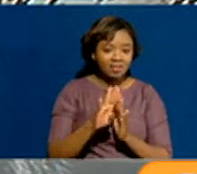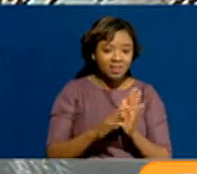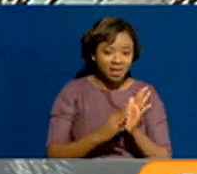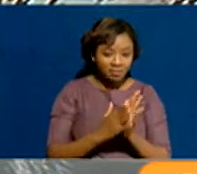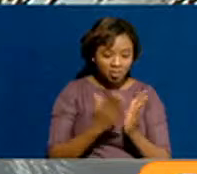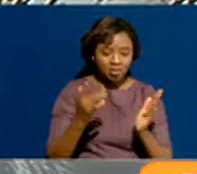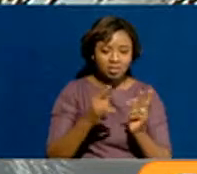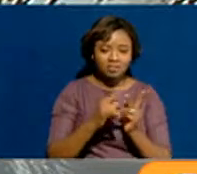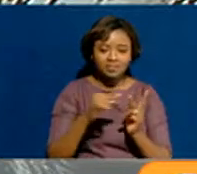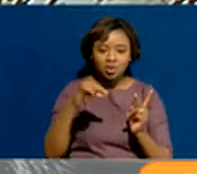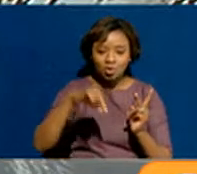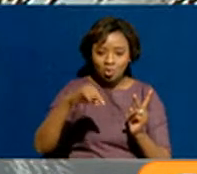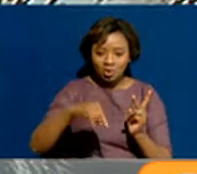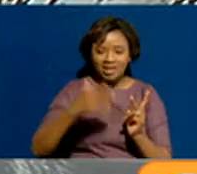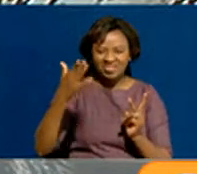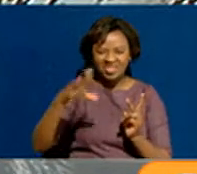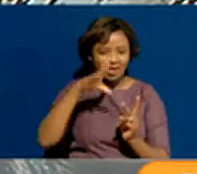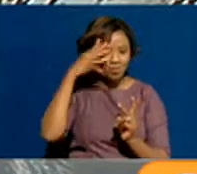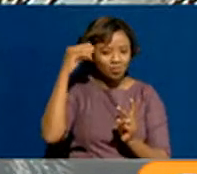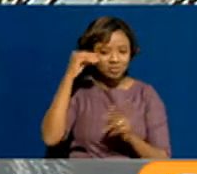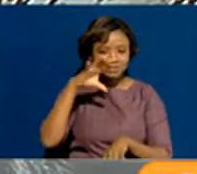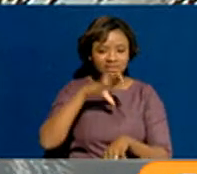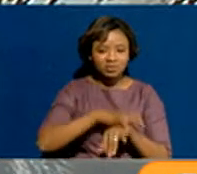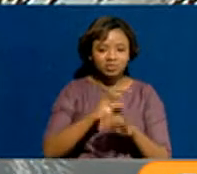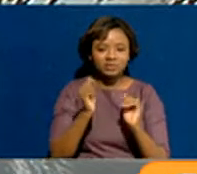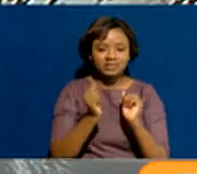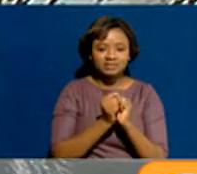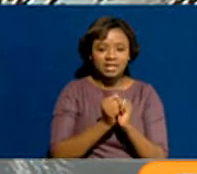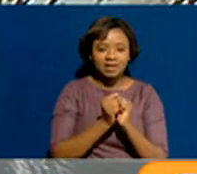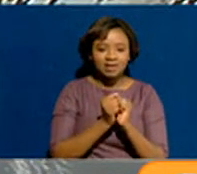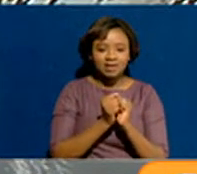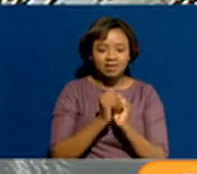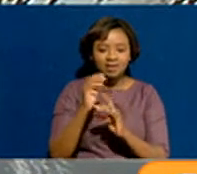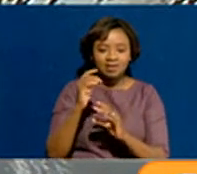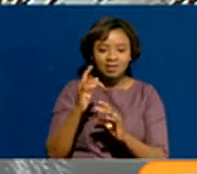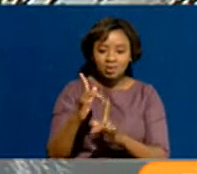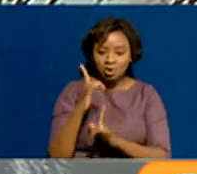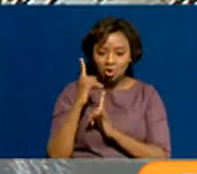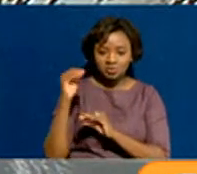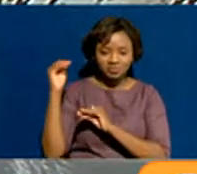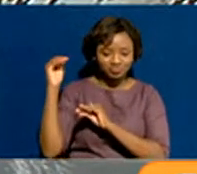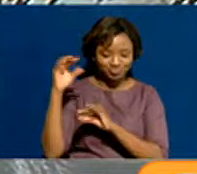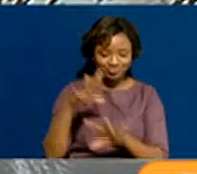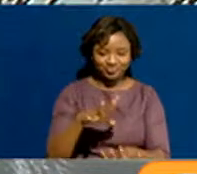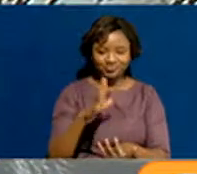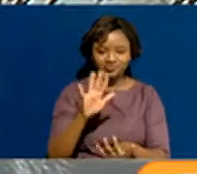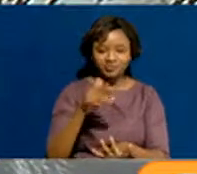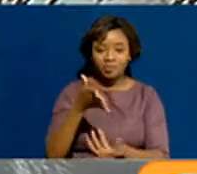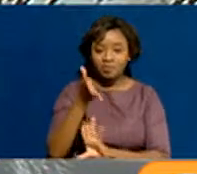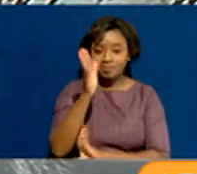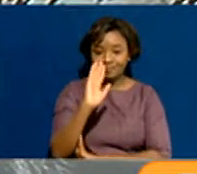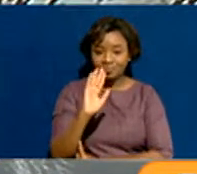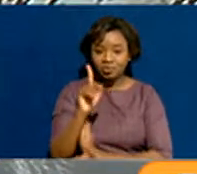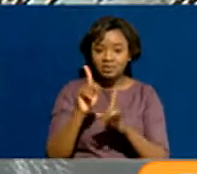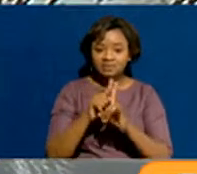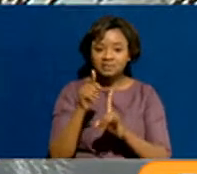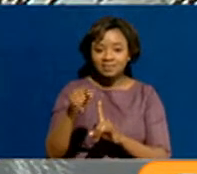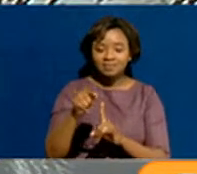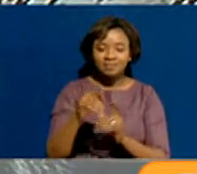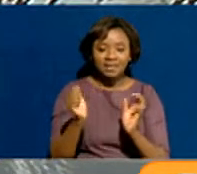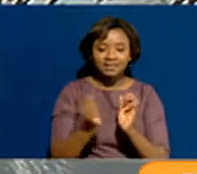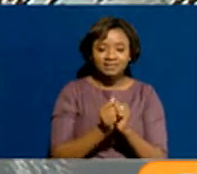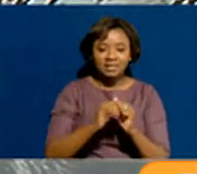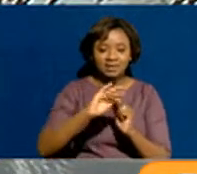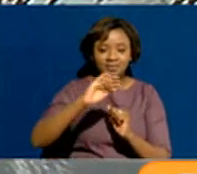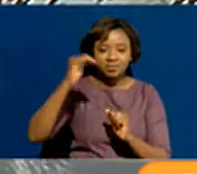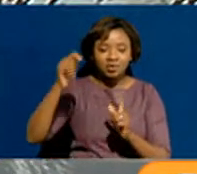Quran, Moses received the Ten Commandments. It is one of four sacred mountains in the Middle East, with the Mount